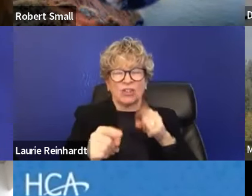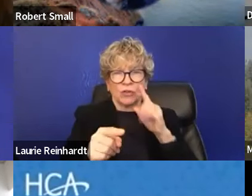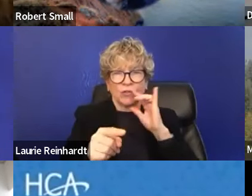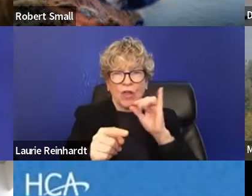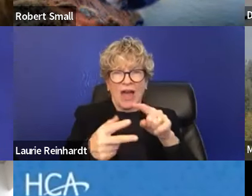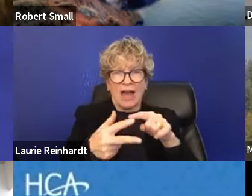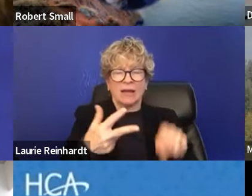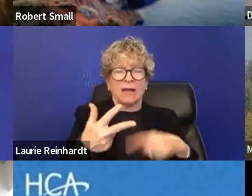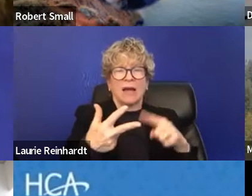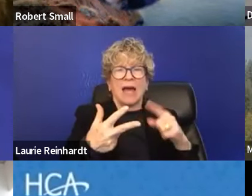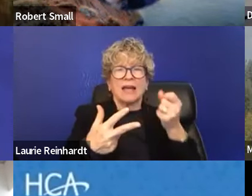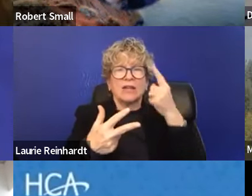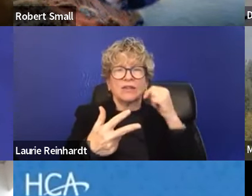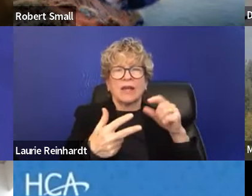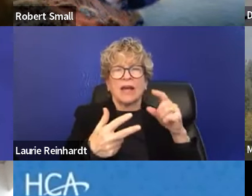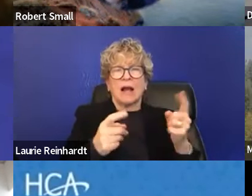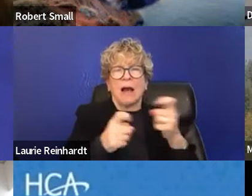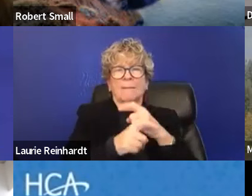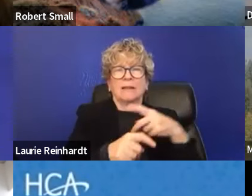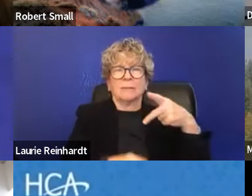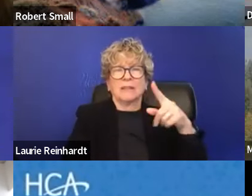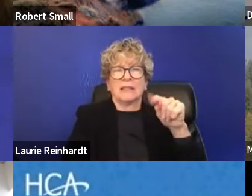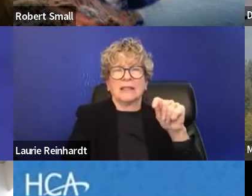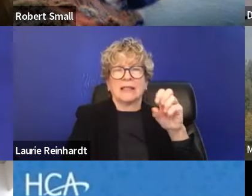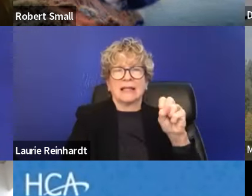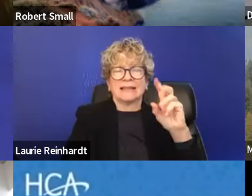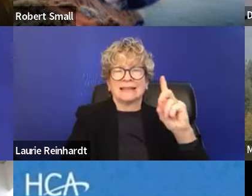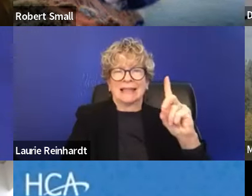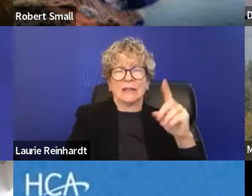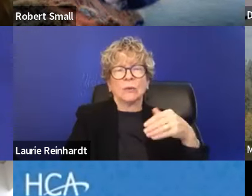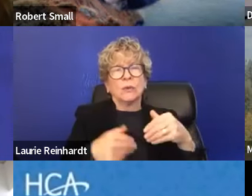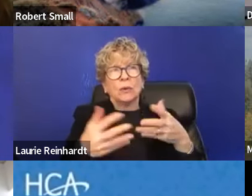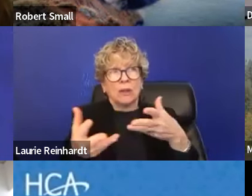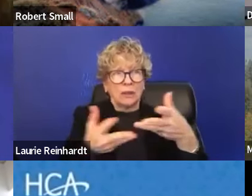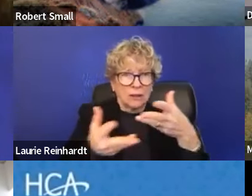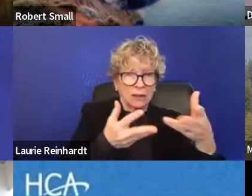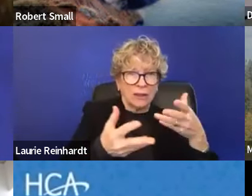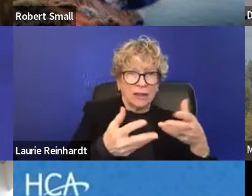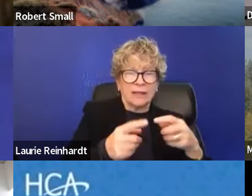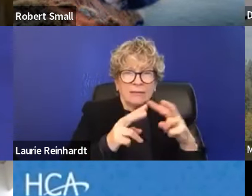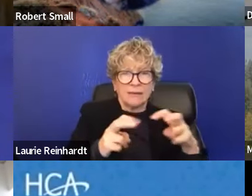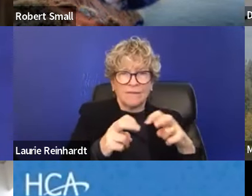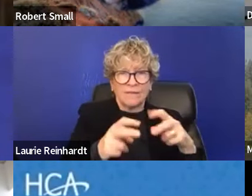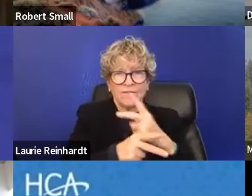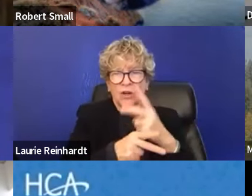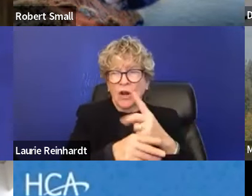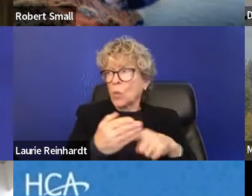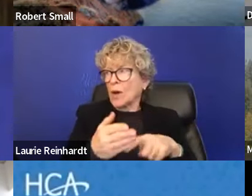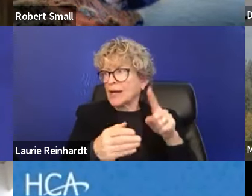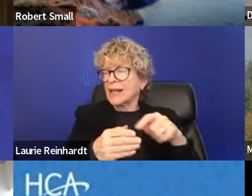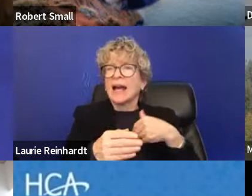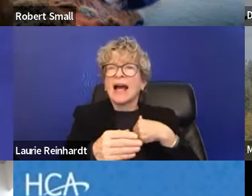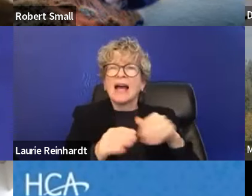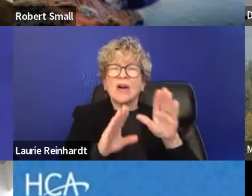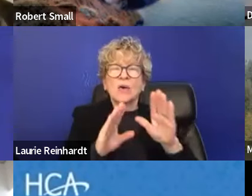about complex PTSD. It's been a lot of trial and error to figure out what I need. I had an amazing counselor when I lived in